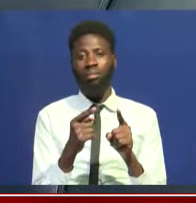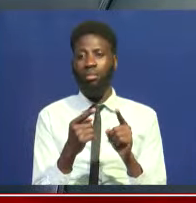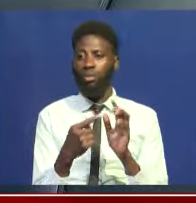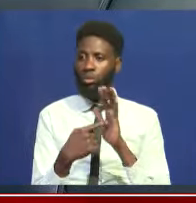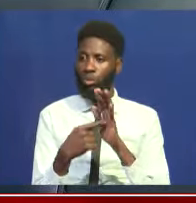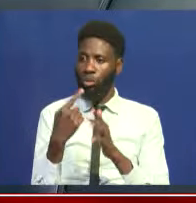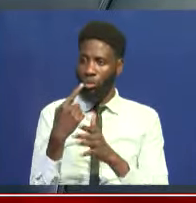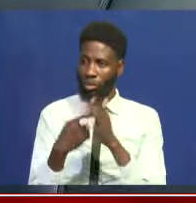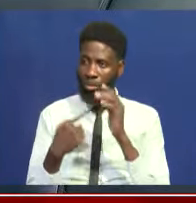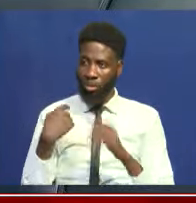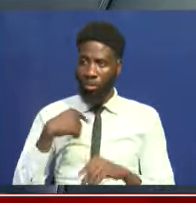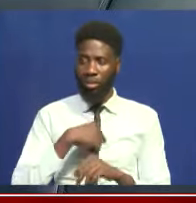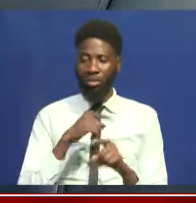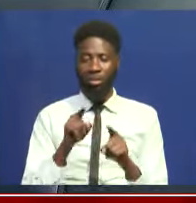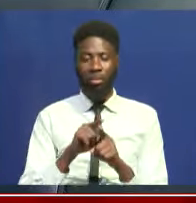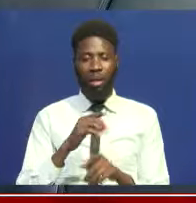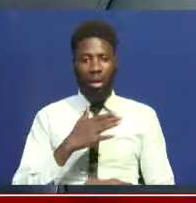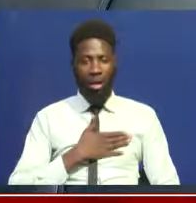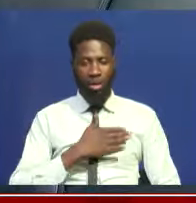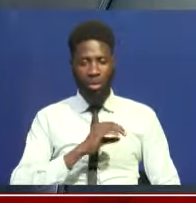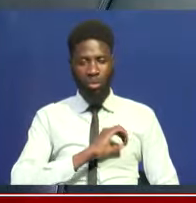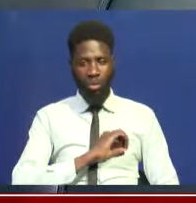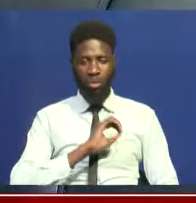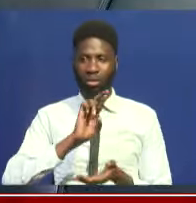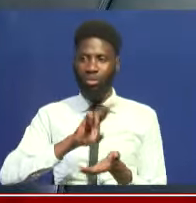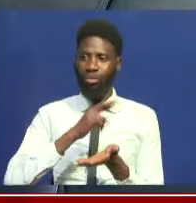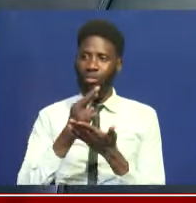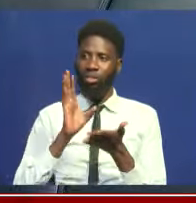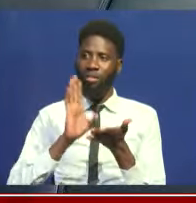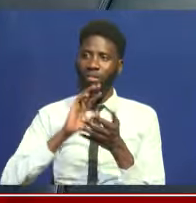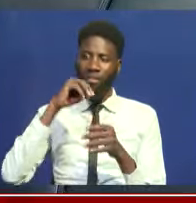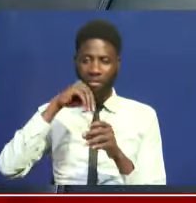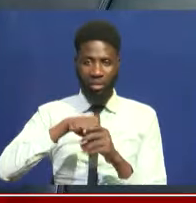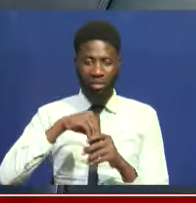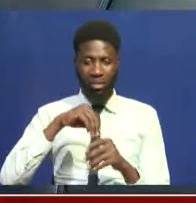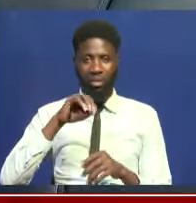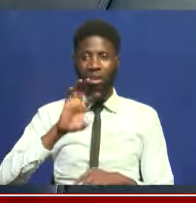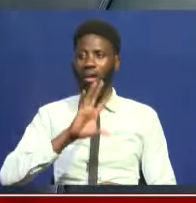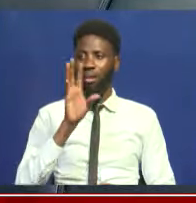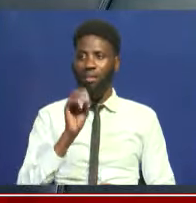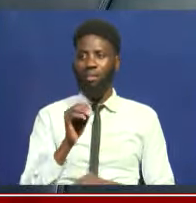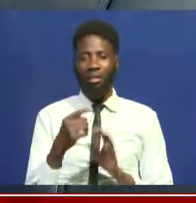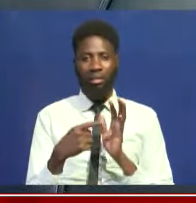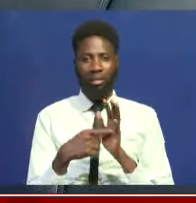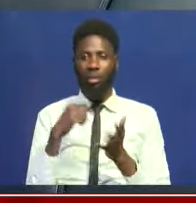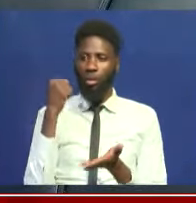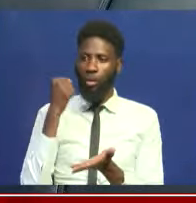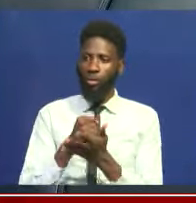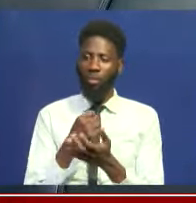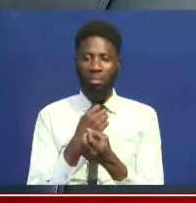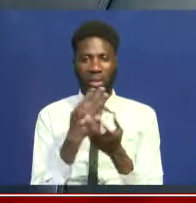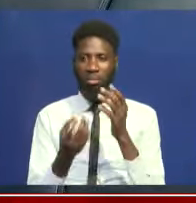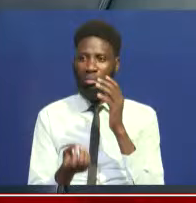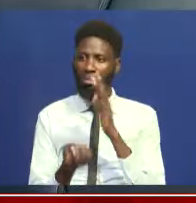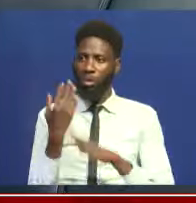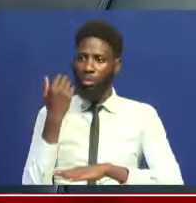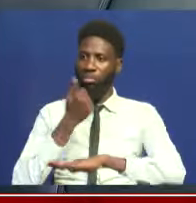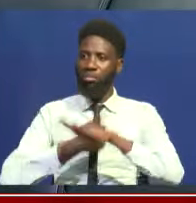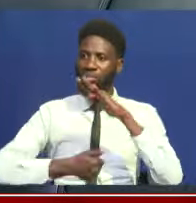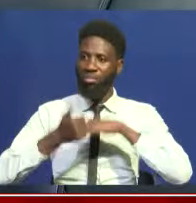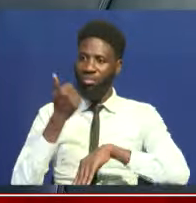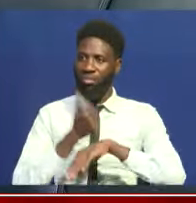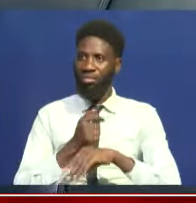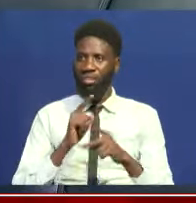fact that we've invested our own resources in the continent in terms of setting up a lot of offices, putting in a lot